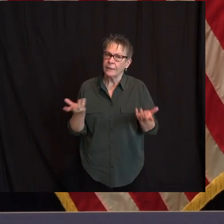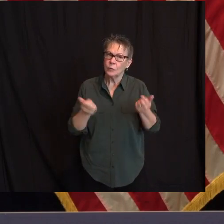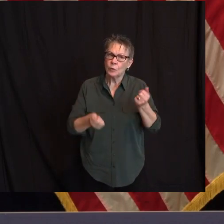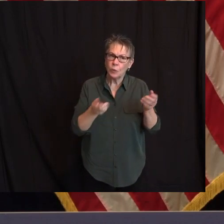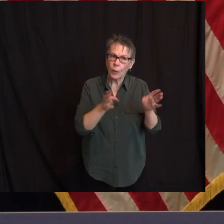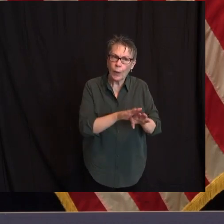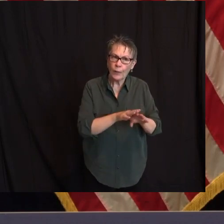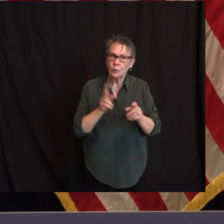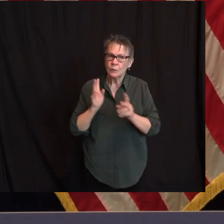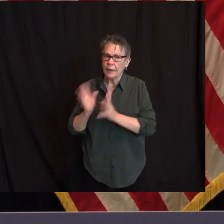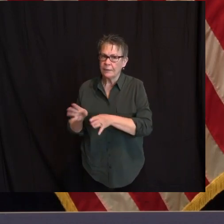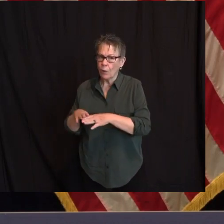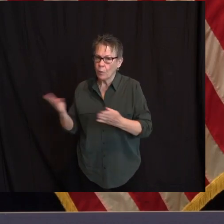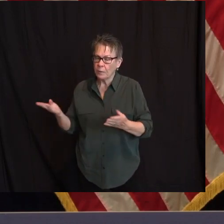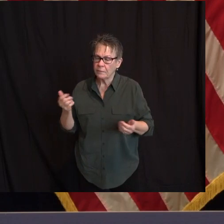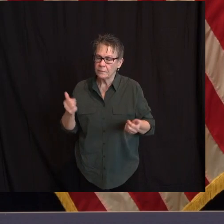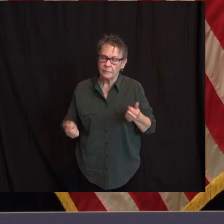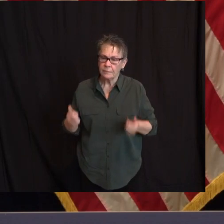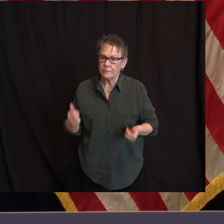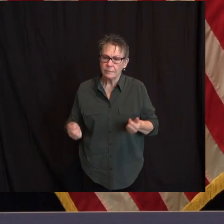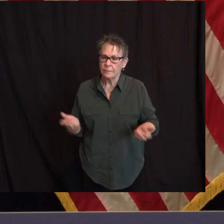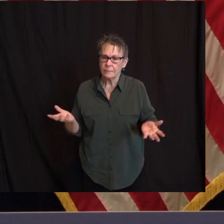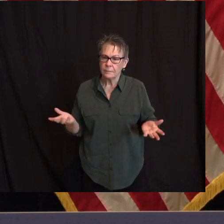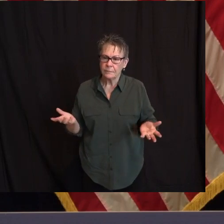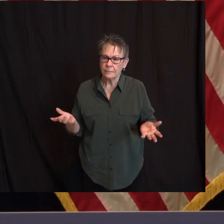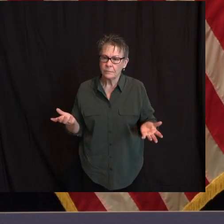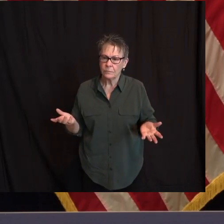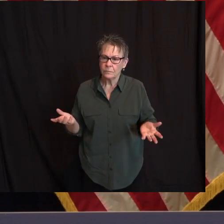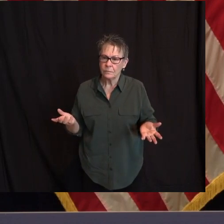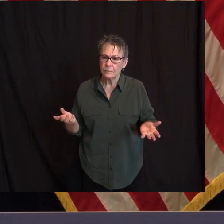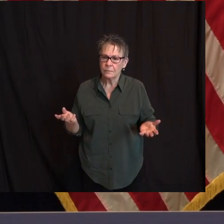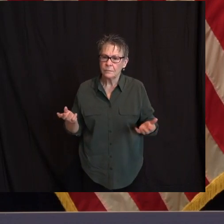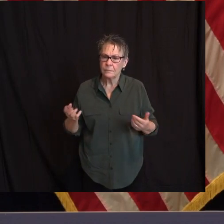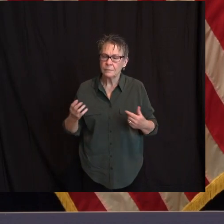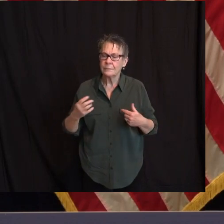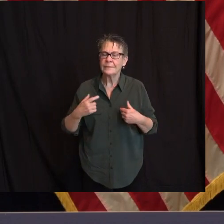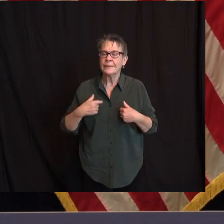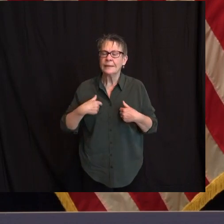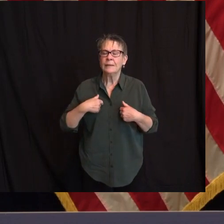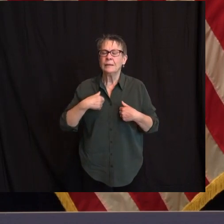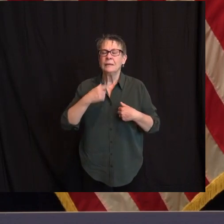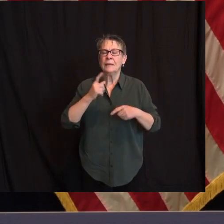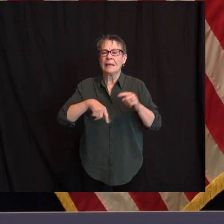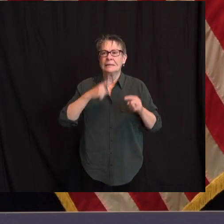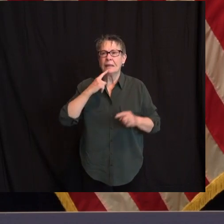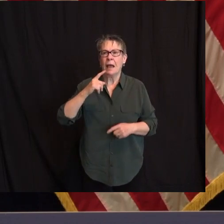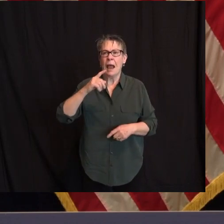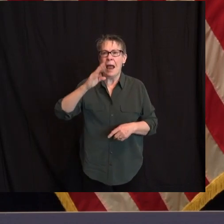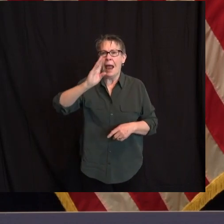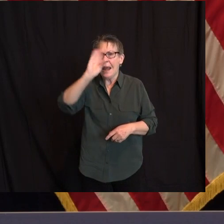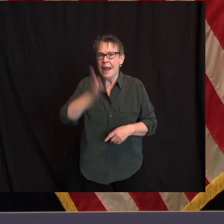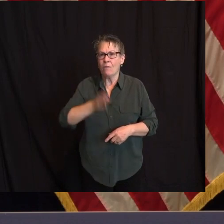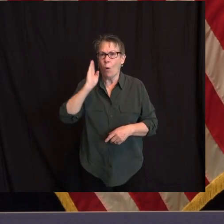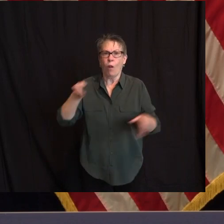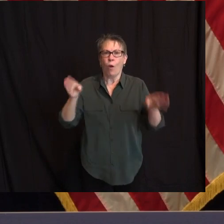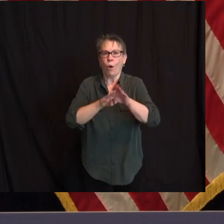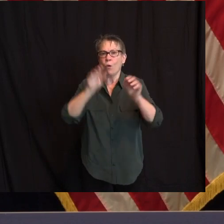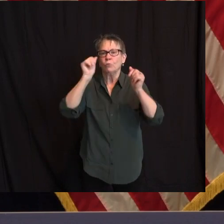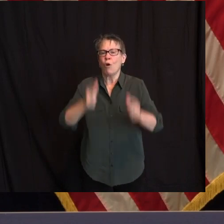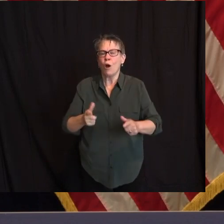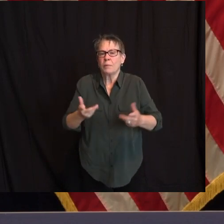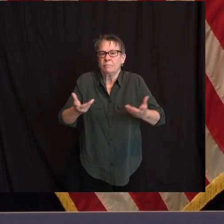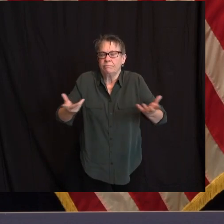say never, but we have to tighten the ship up, and I feel badly saying that. So I don't